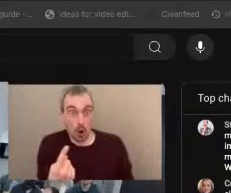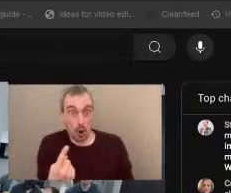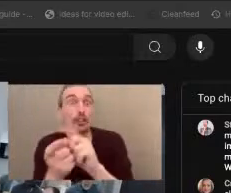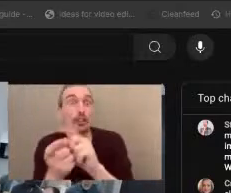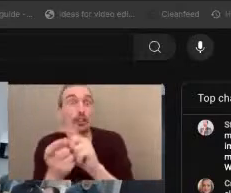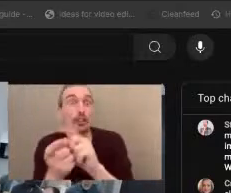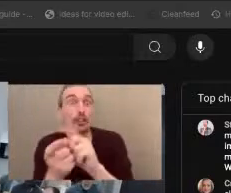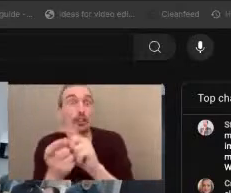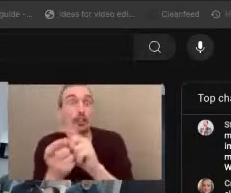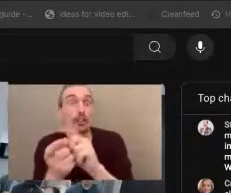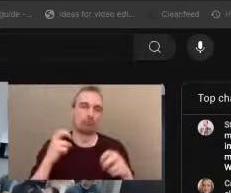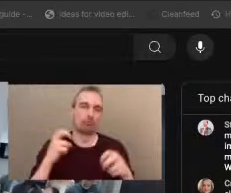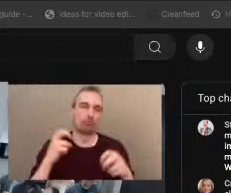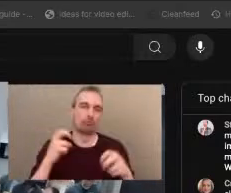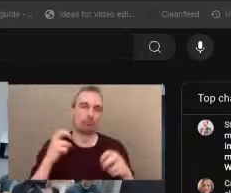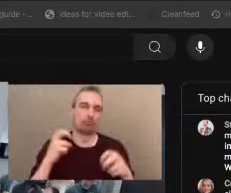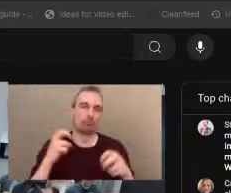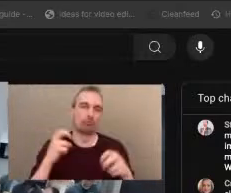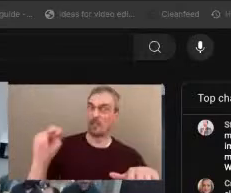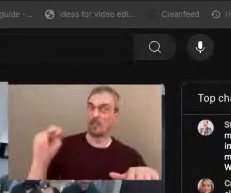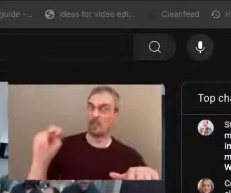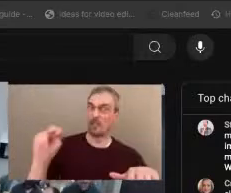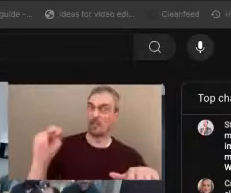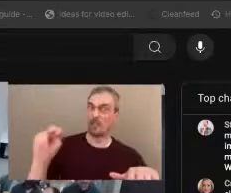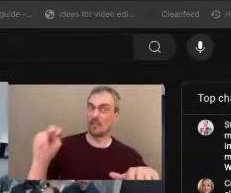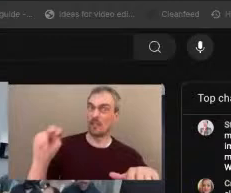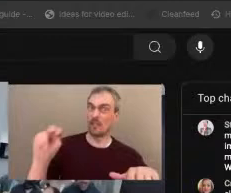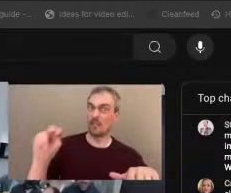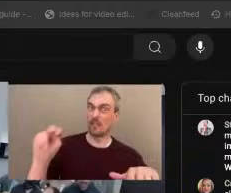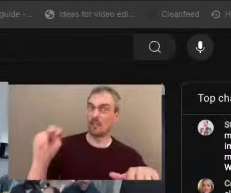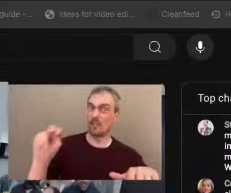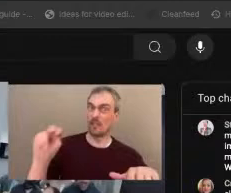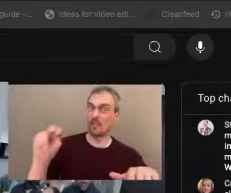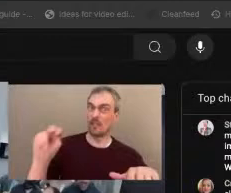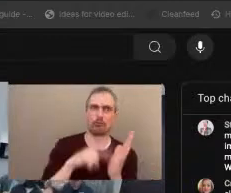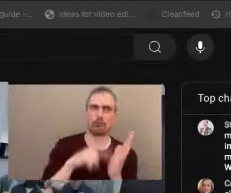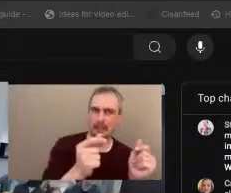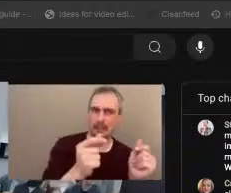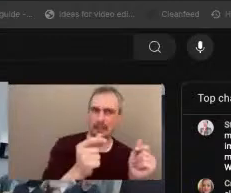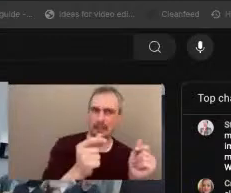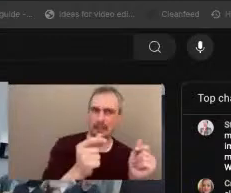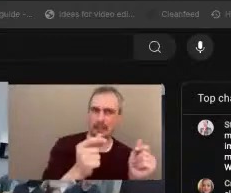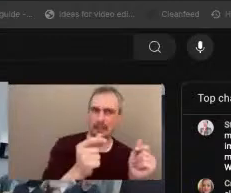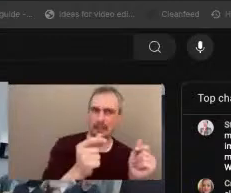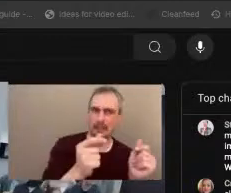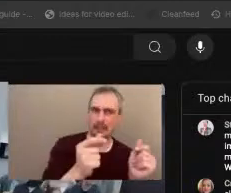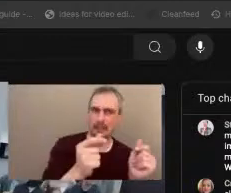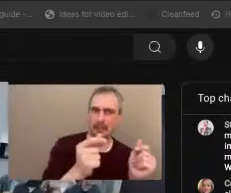go through it in deeper dive, and it's very good. Any other questions in the room?